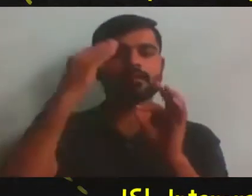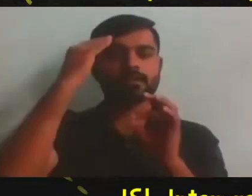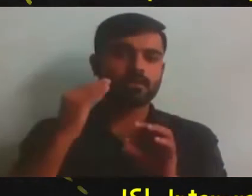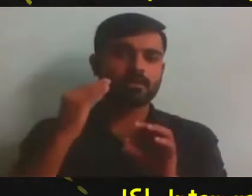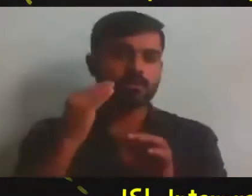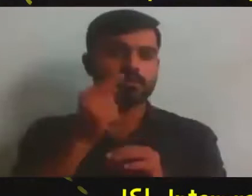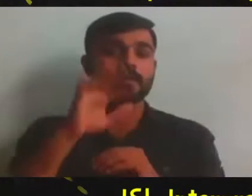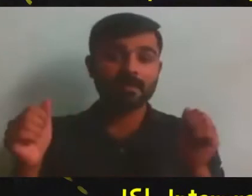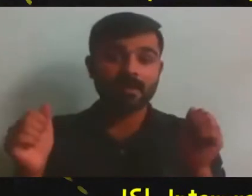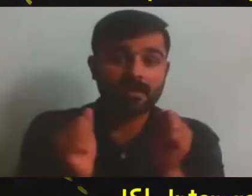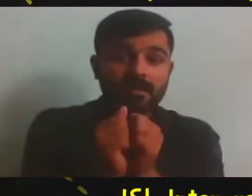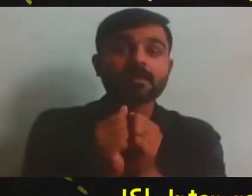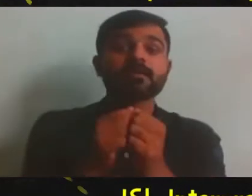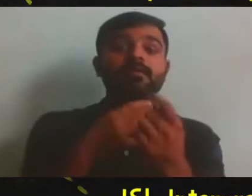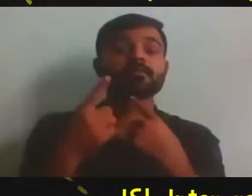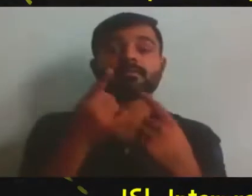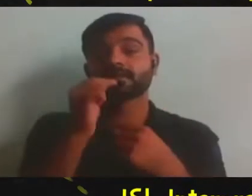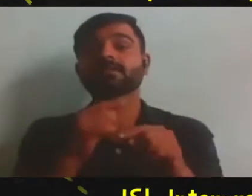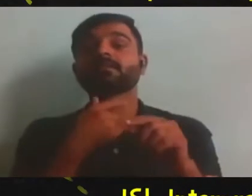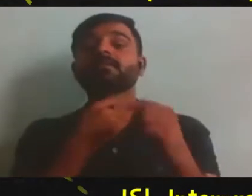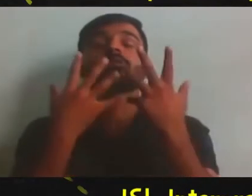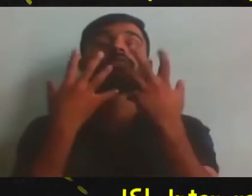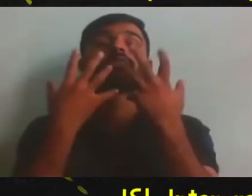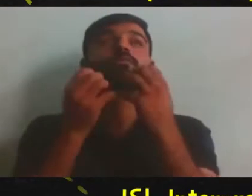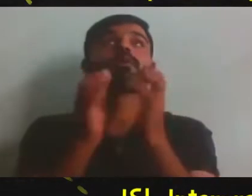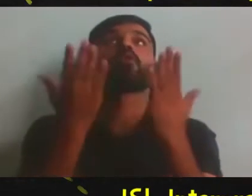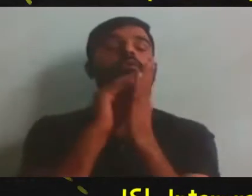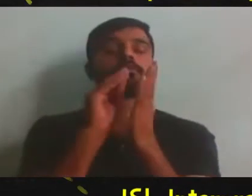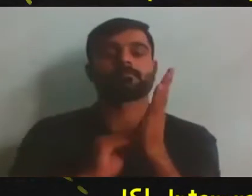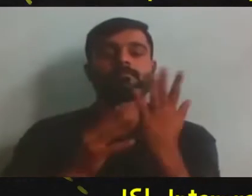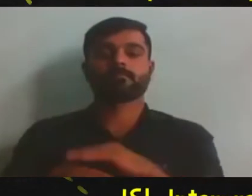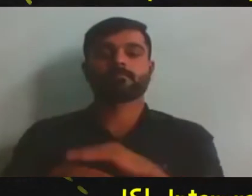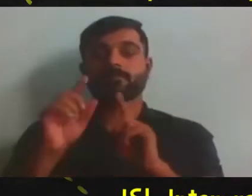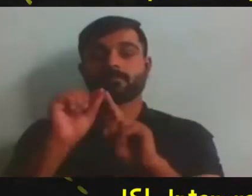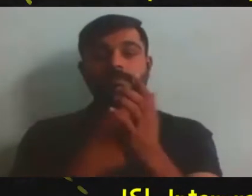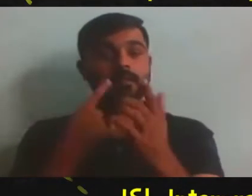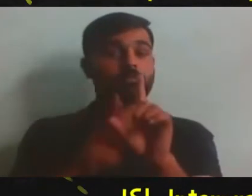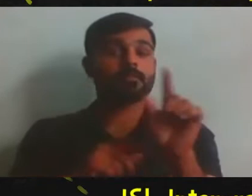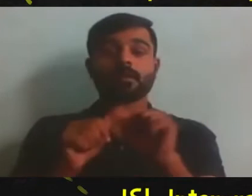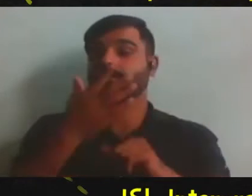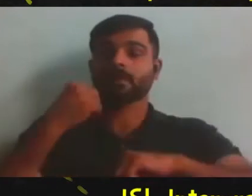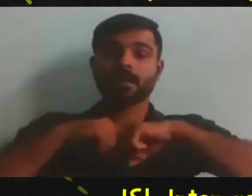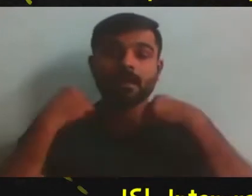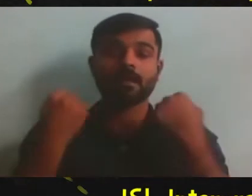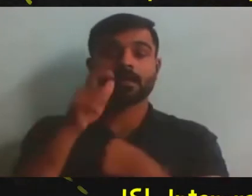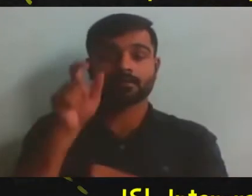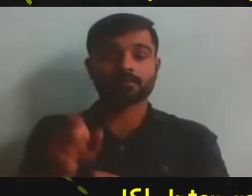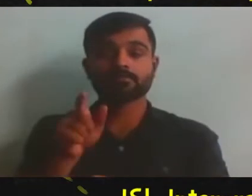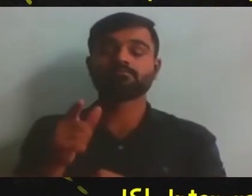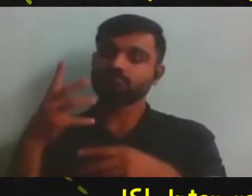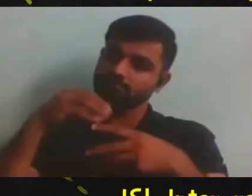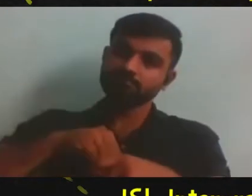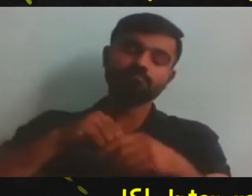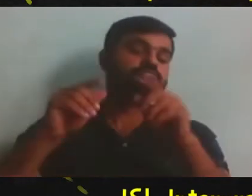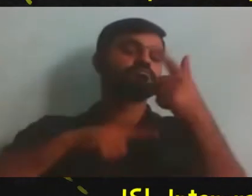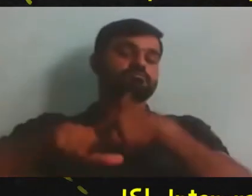carefully chose 16 of the wishes to put in the book. Priya is amongst the best illustrators and is fluent in the language of picture books